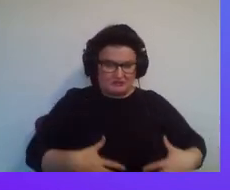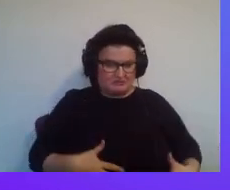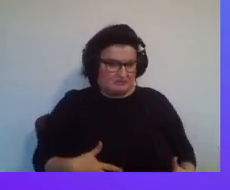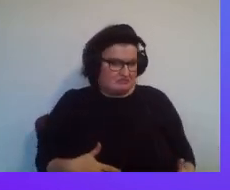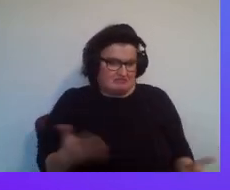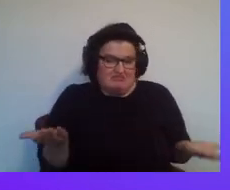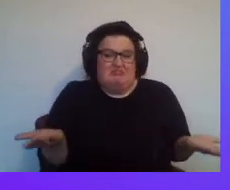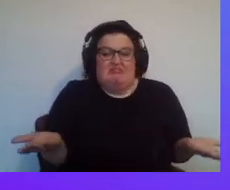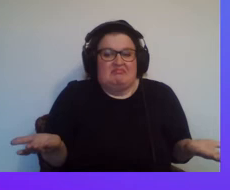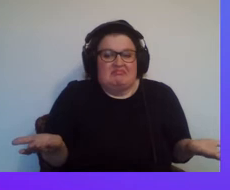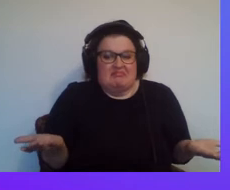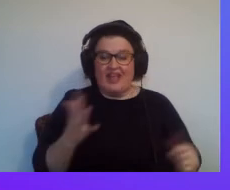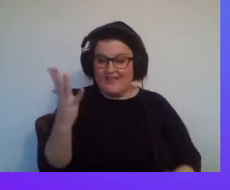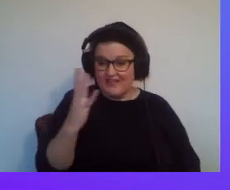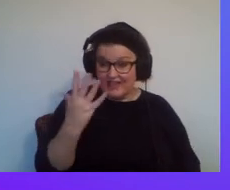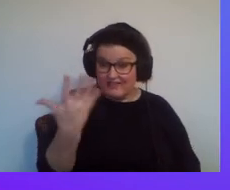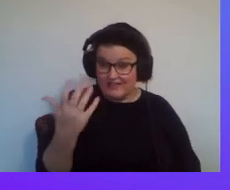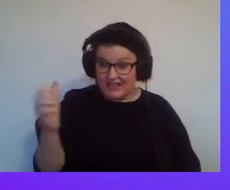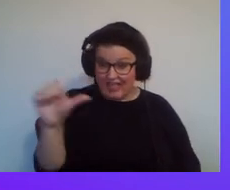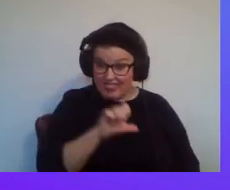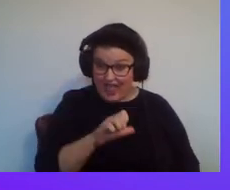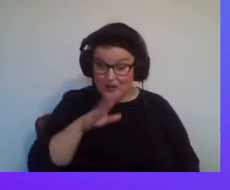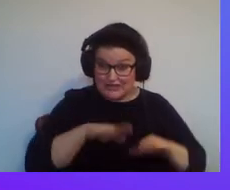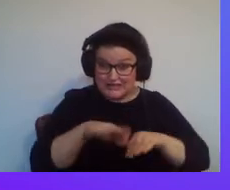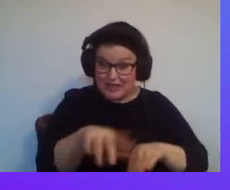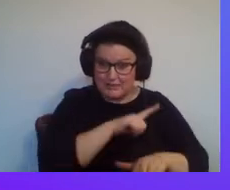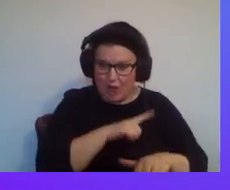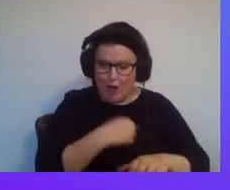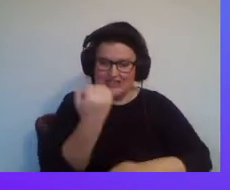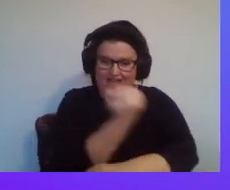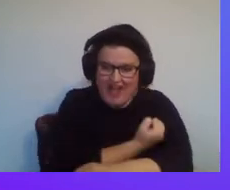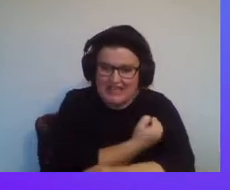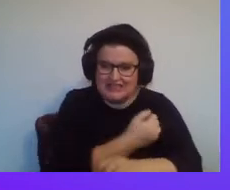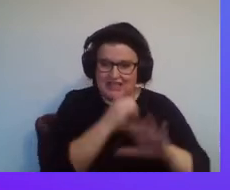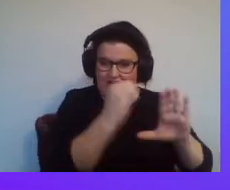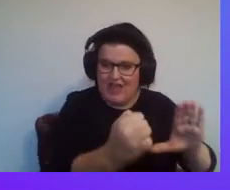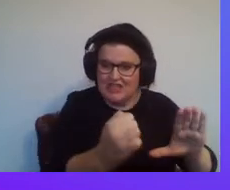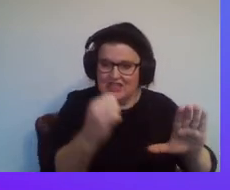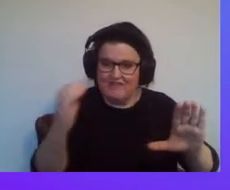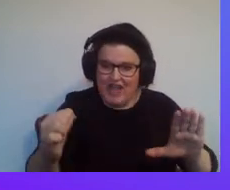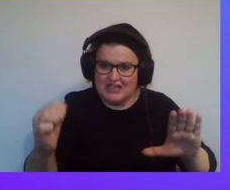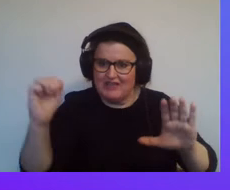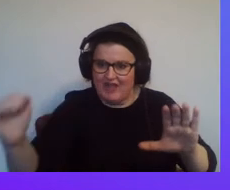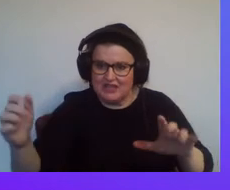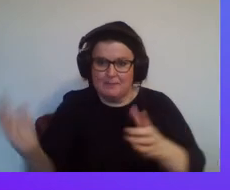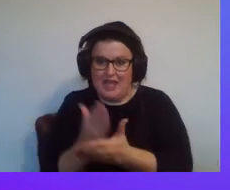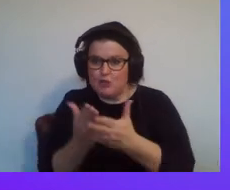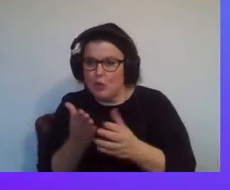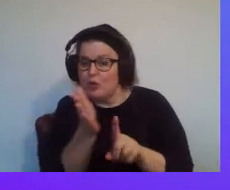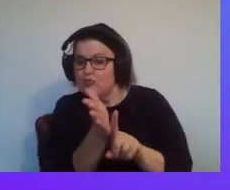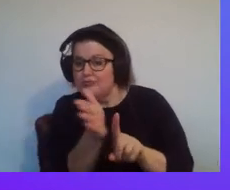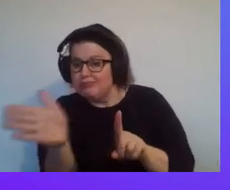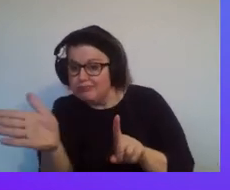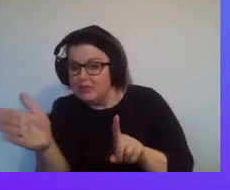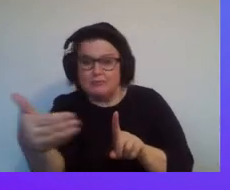15,000 steps, getting vaccine to the vaccinators, checking people in, marshalling people. A, because it's good for me,